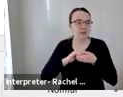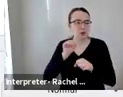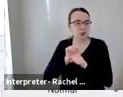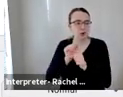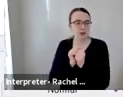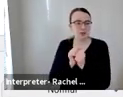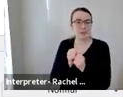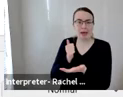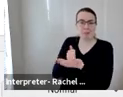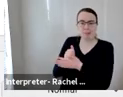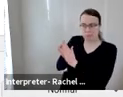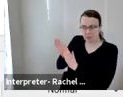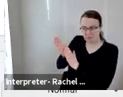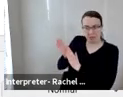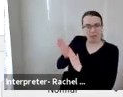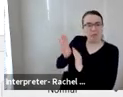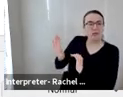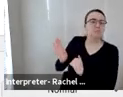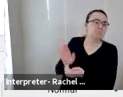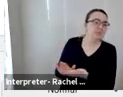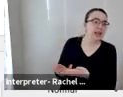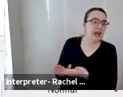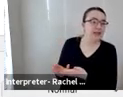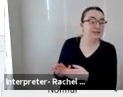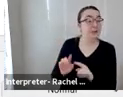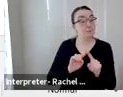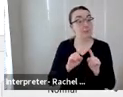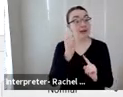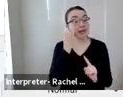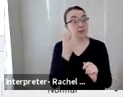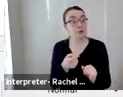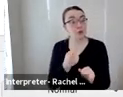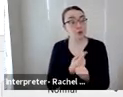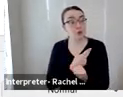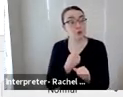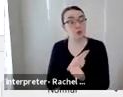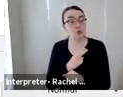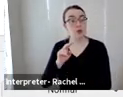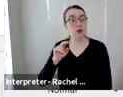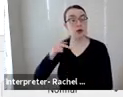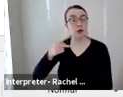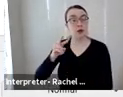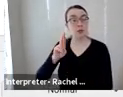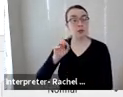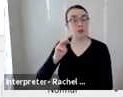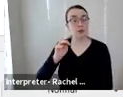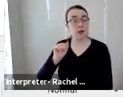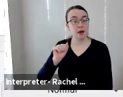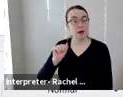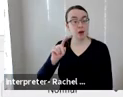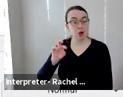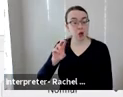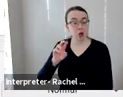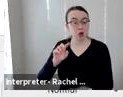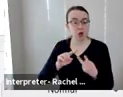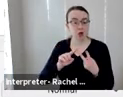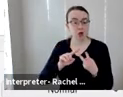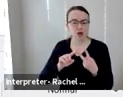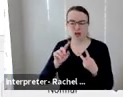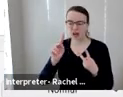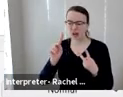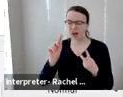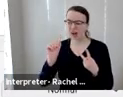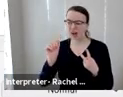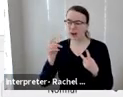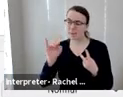some stuff. So I use theirs. They're nice. But if you use Prismacolor, if you use Copic, whatever you want to